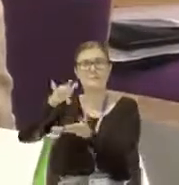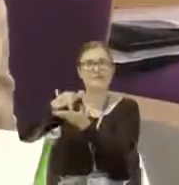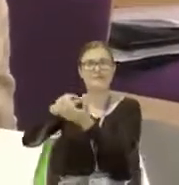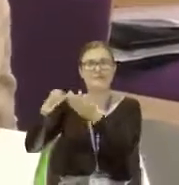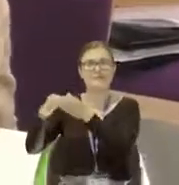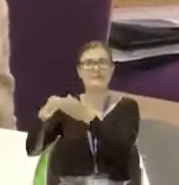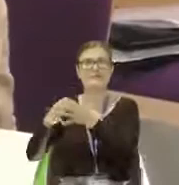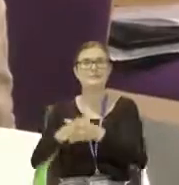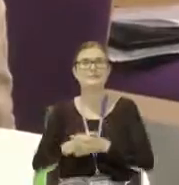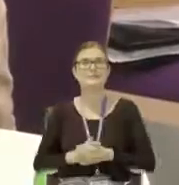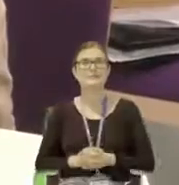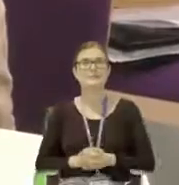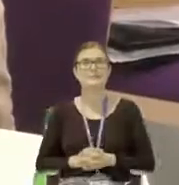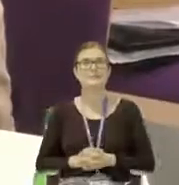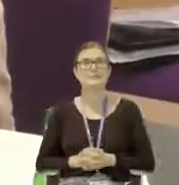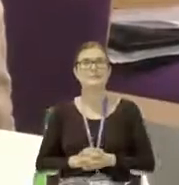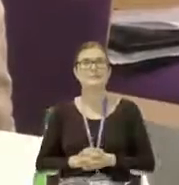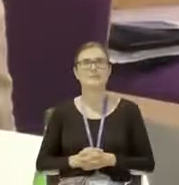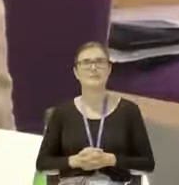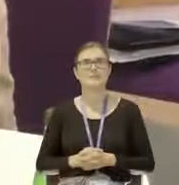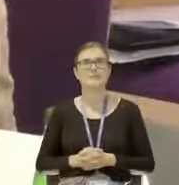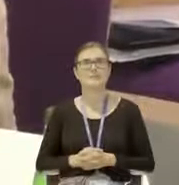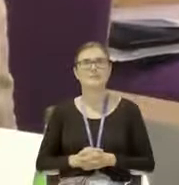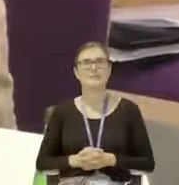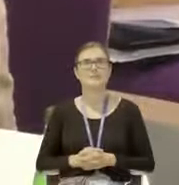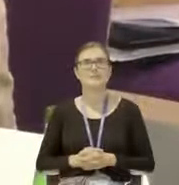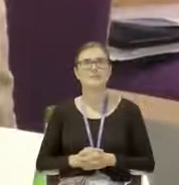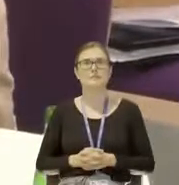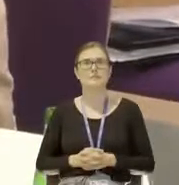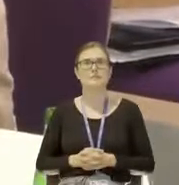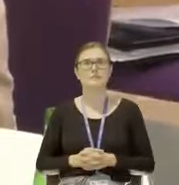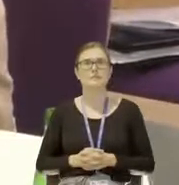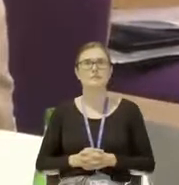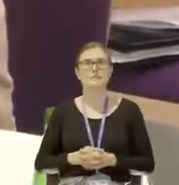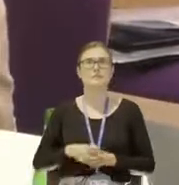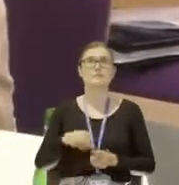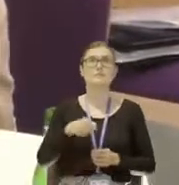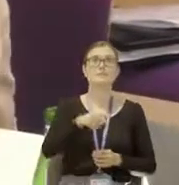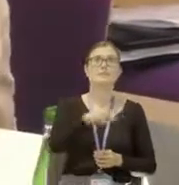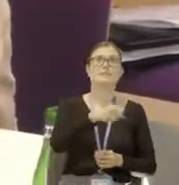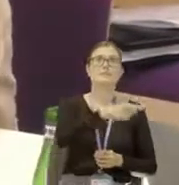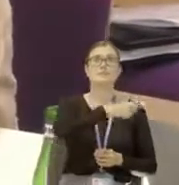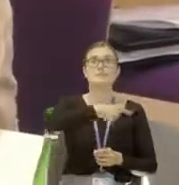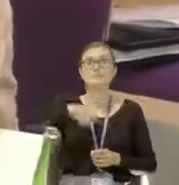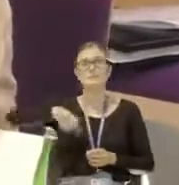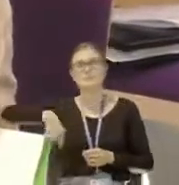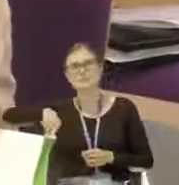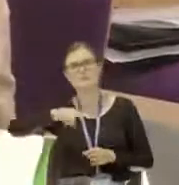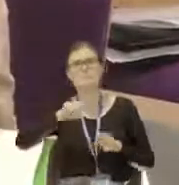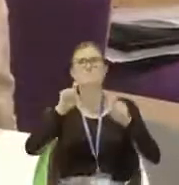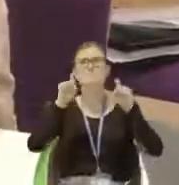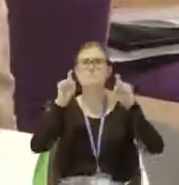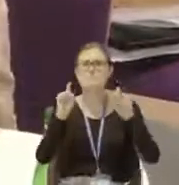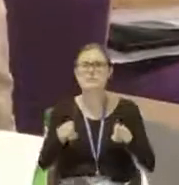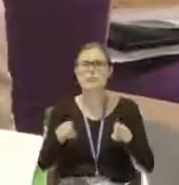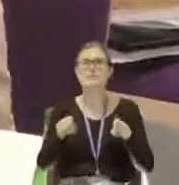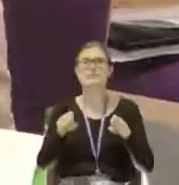them. My city is a major port in Malaysia, which is situated only